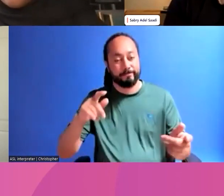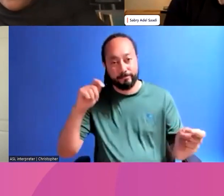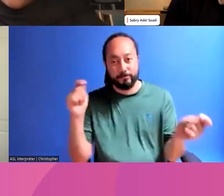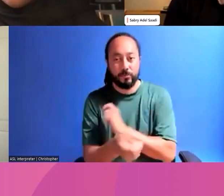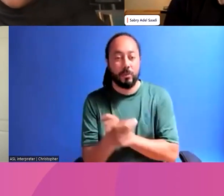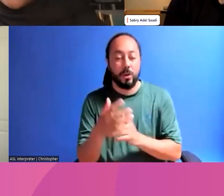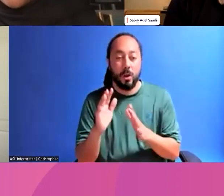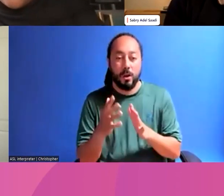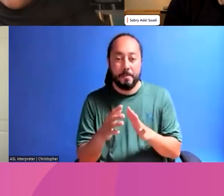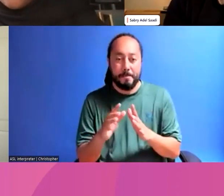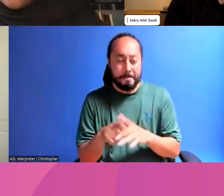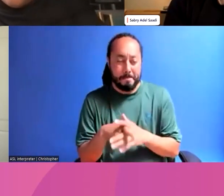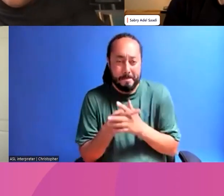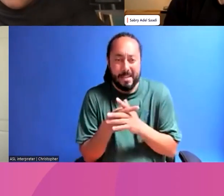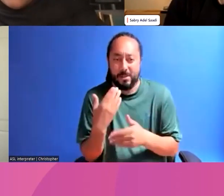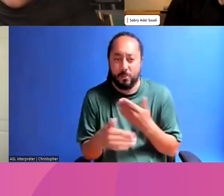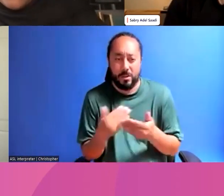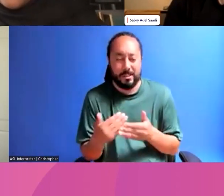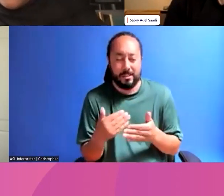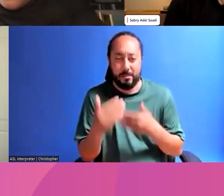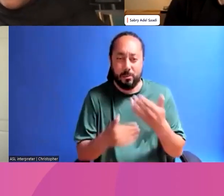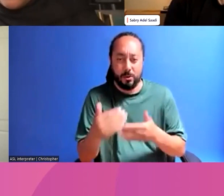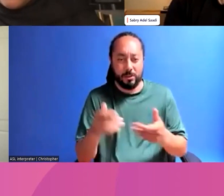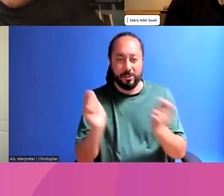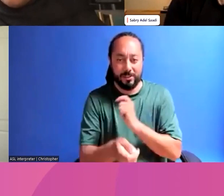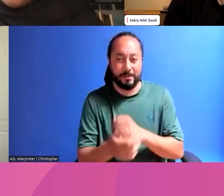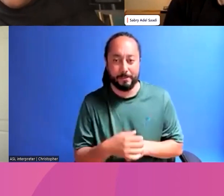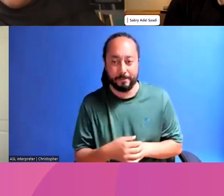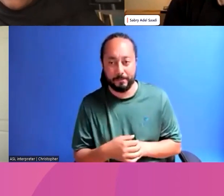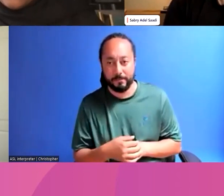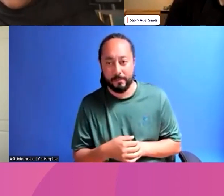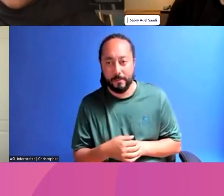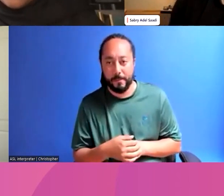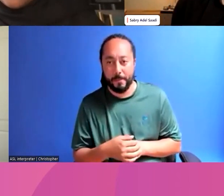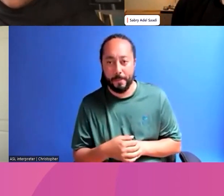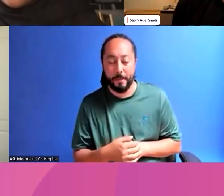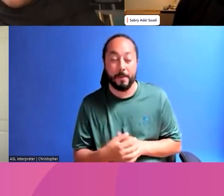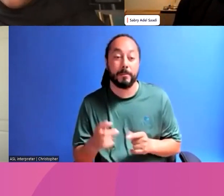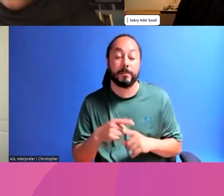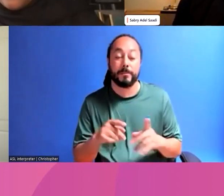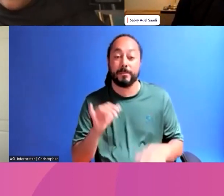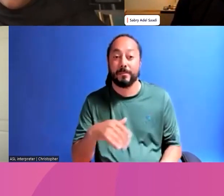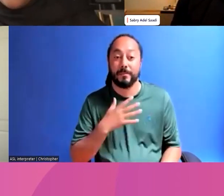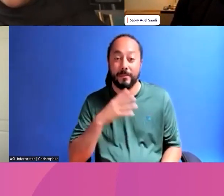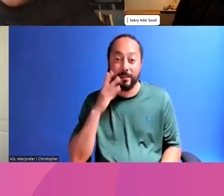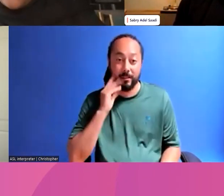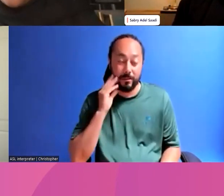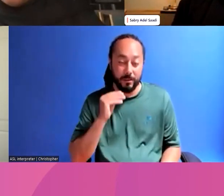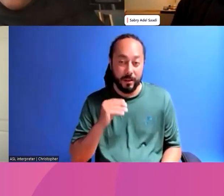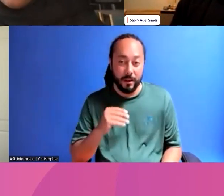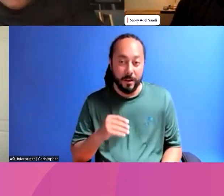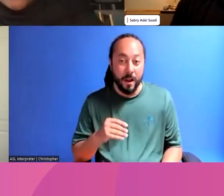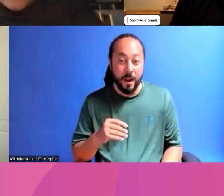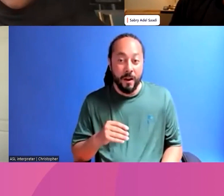very earlier on in the process. But yeah, that was a little some of like my experiences of I guess